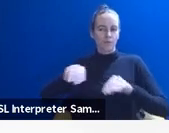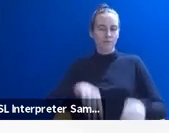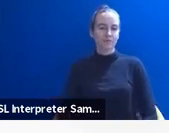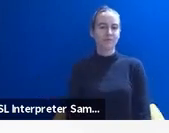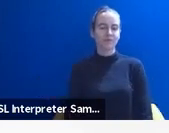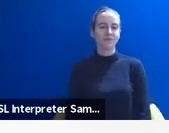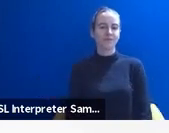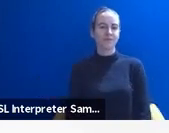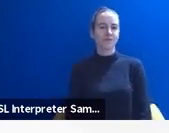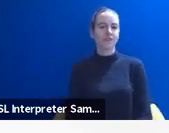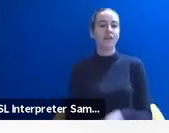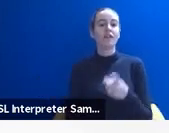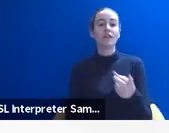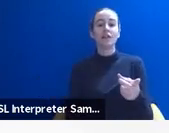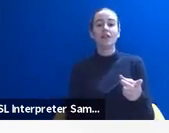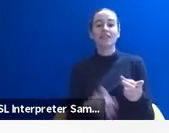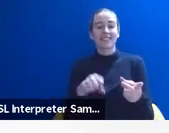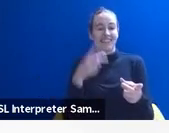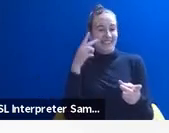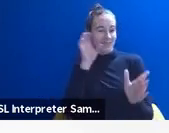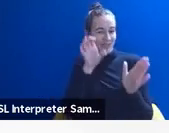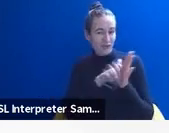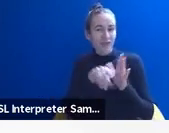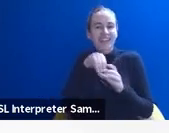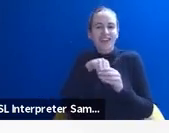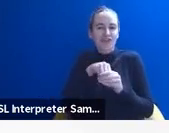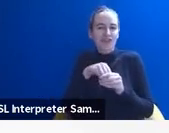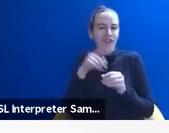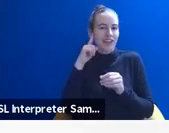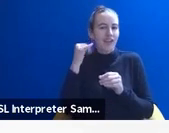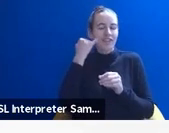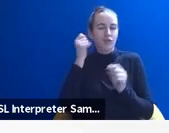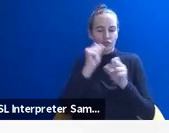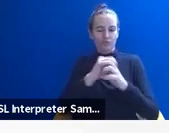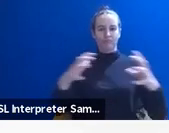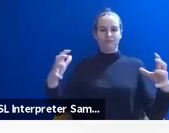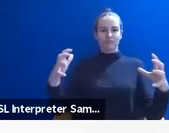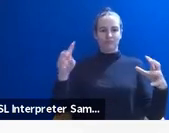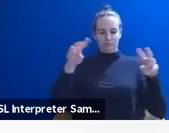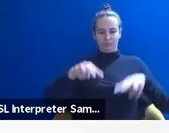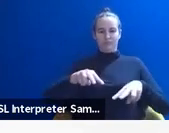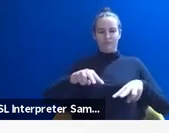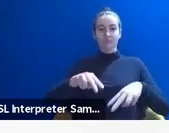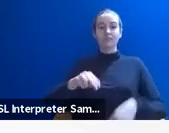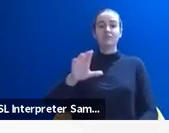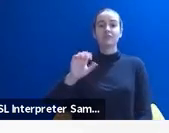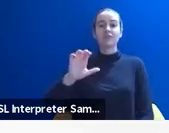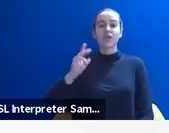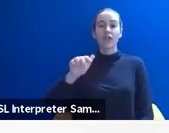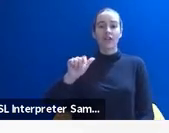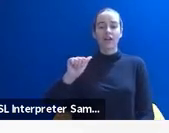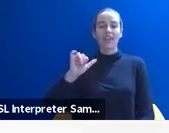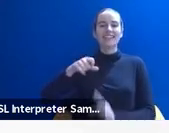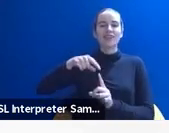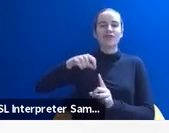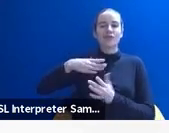So here we see a picture of the inner ear, if we were to slice through it. The cochlea is the sensory part of the hearing